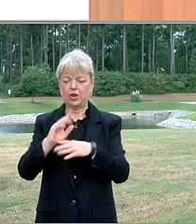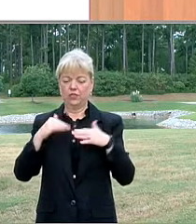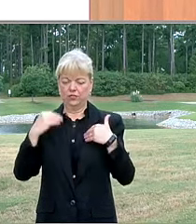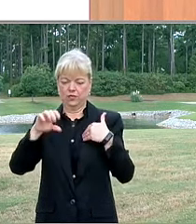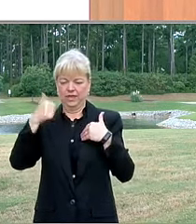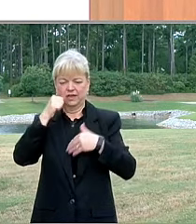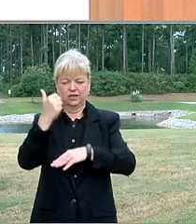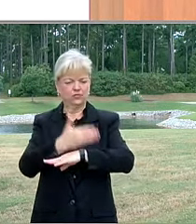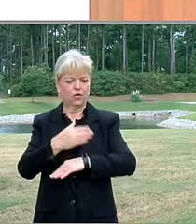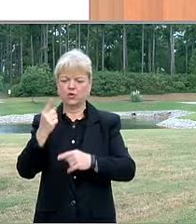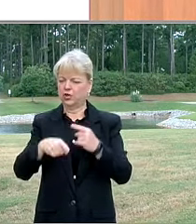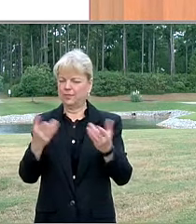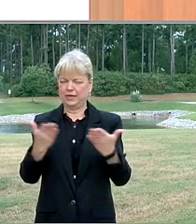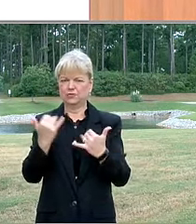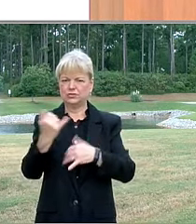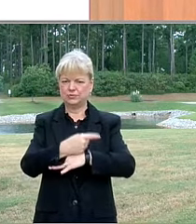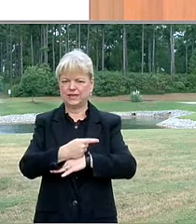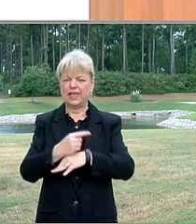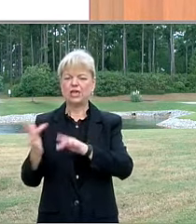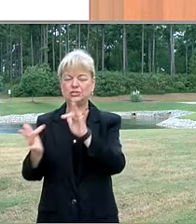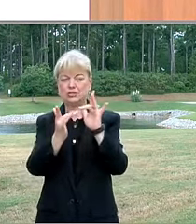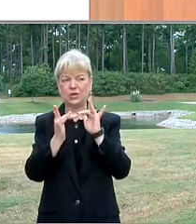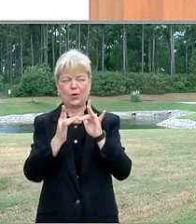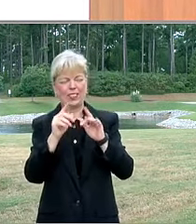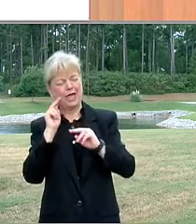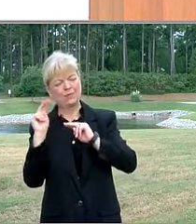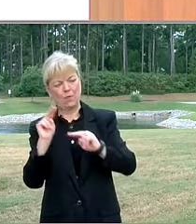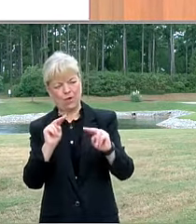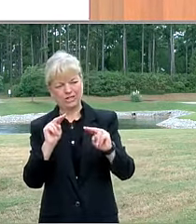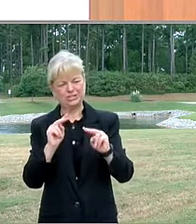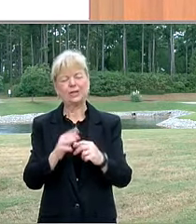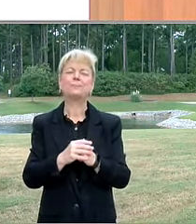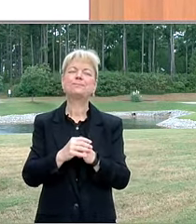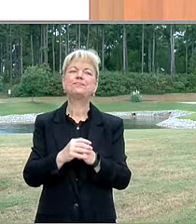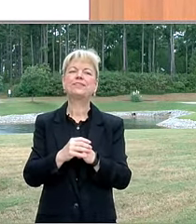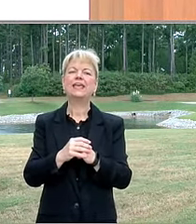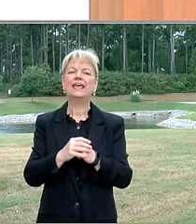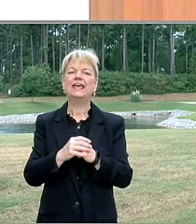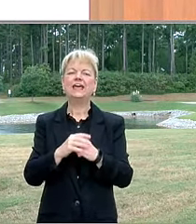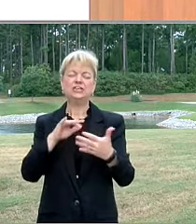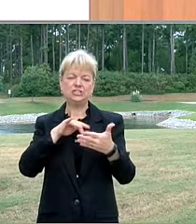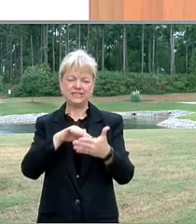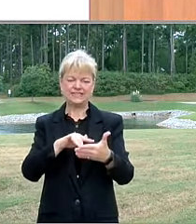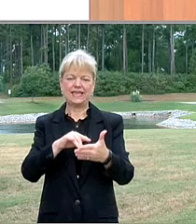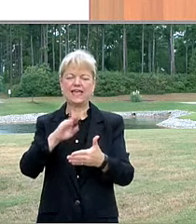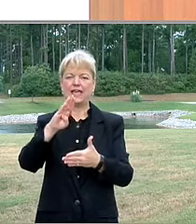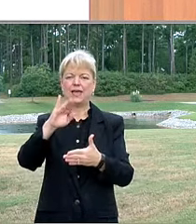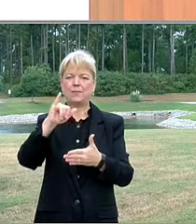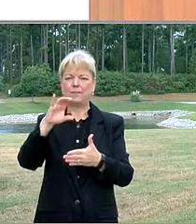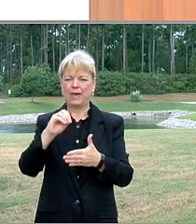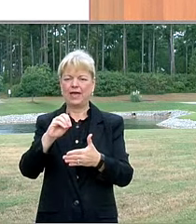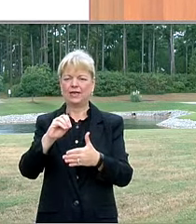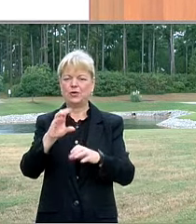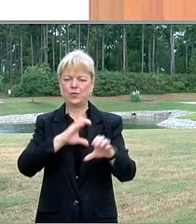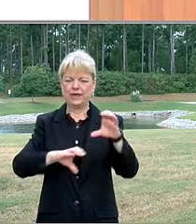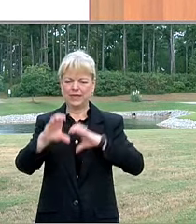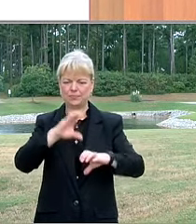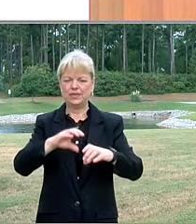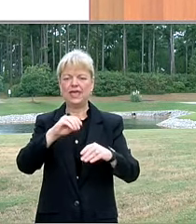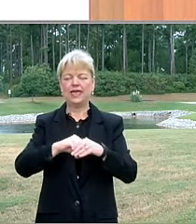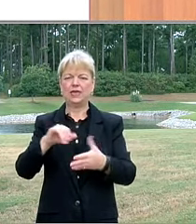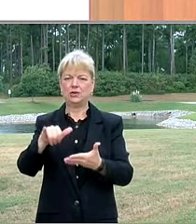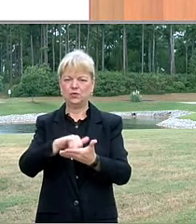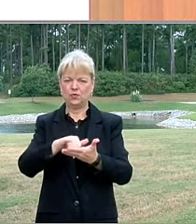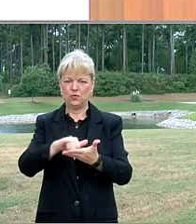daughter, Anna, couldn't be here today, but she's online, I think. She is studying biochemistry at Barnard College in New York